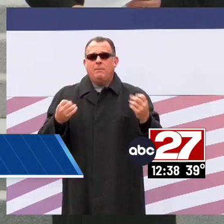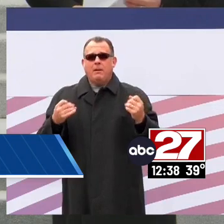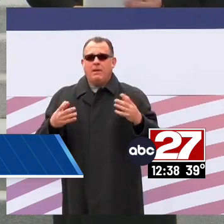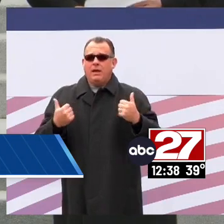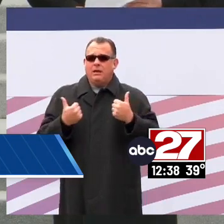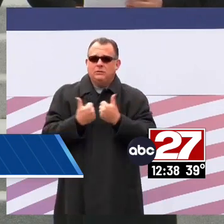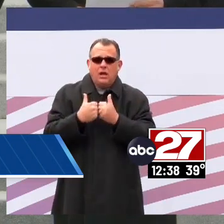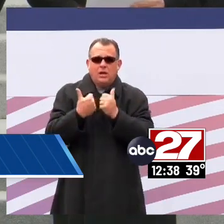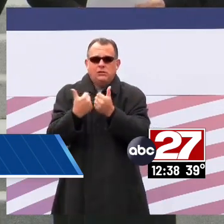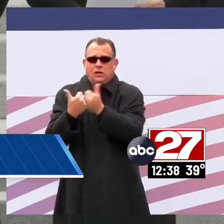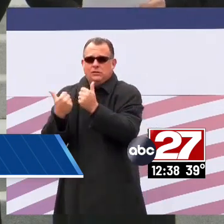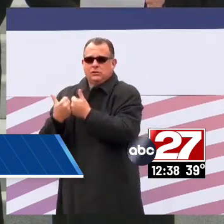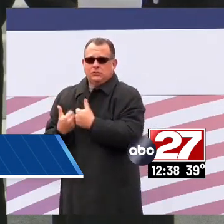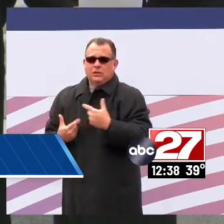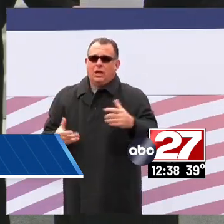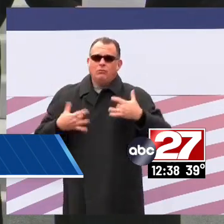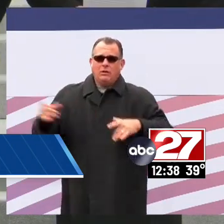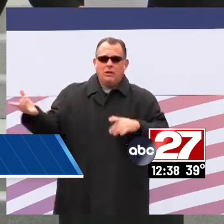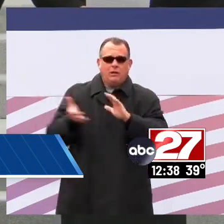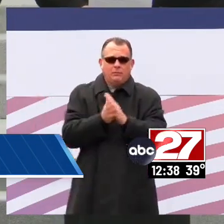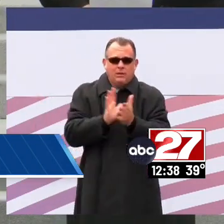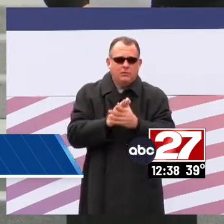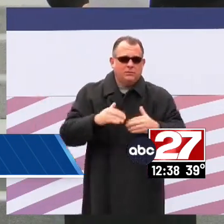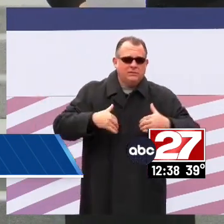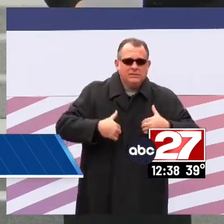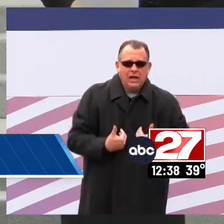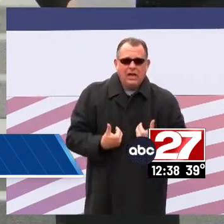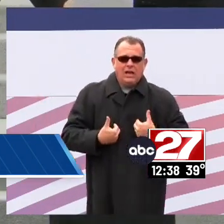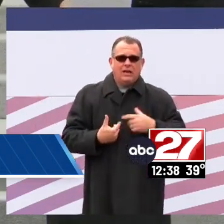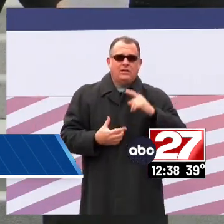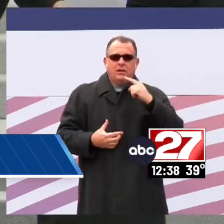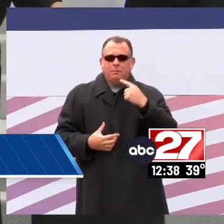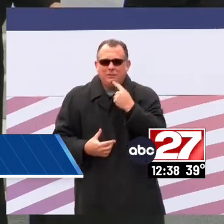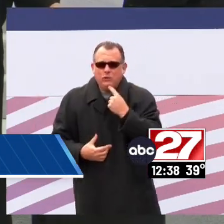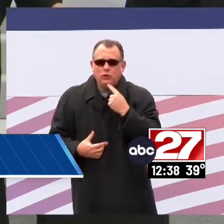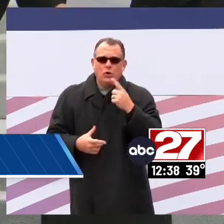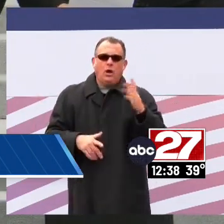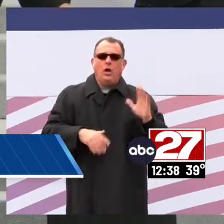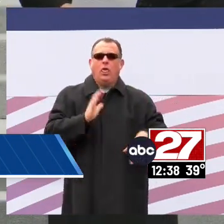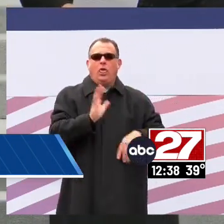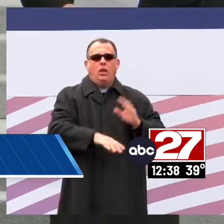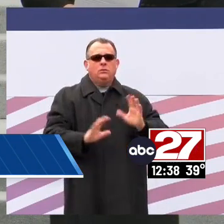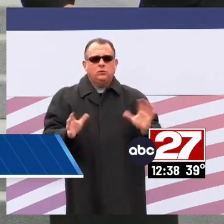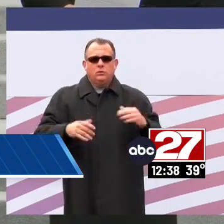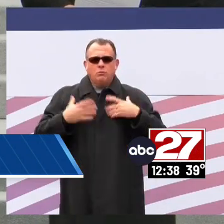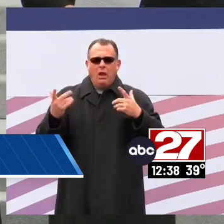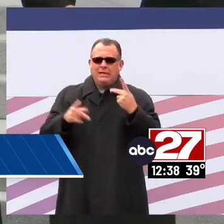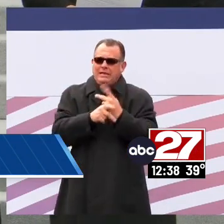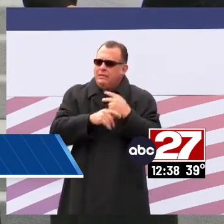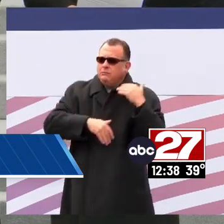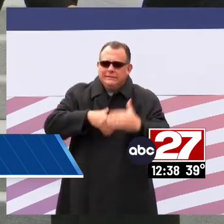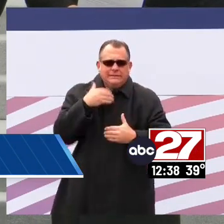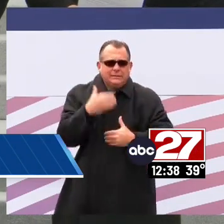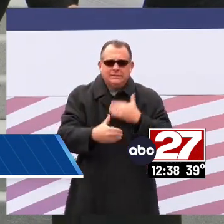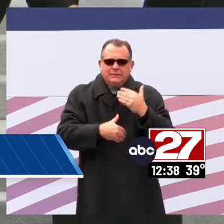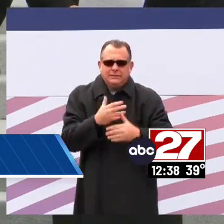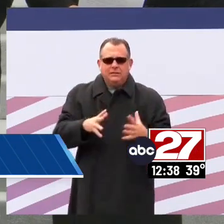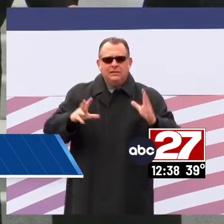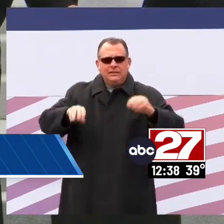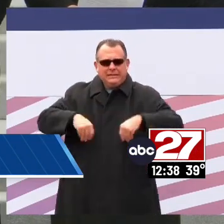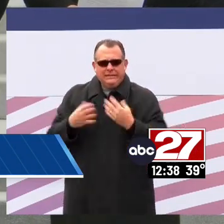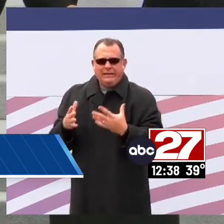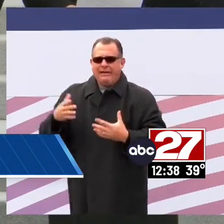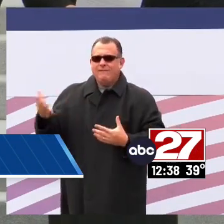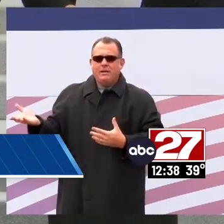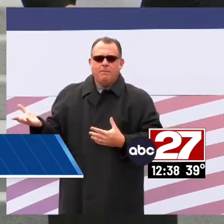never grow bitter, tired, or complacent. Keep him, O God, from pride, which won't allow